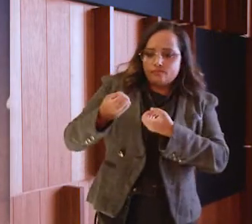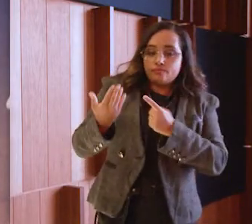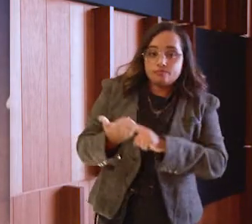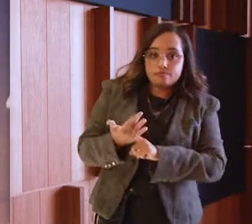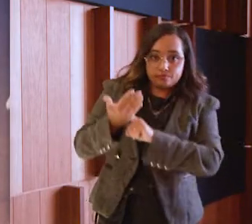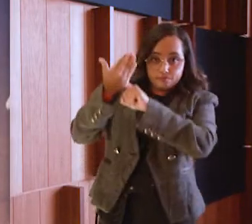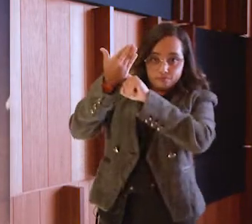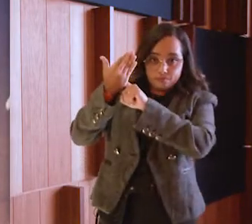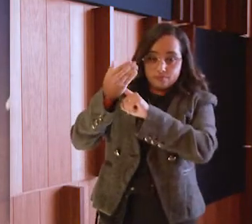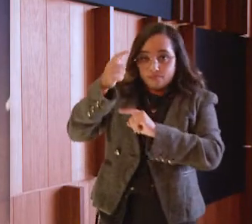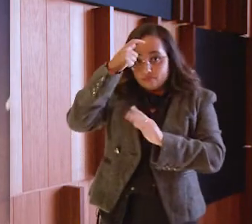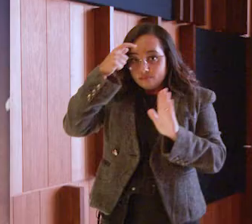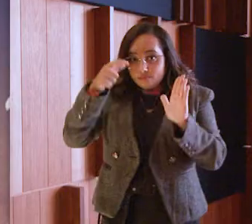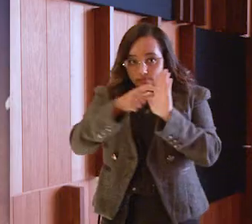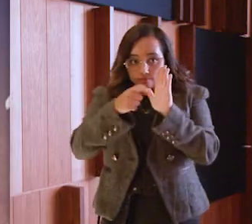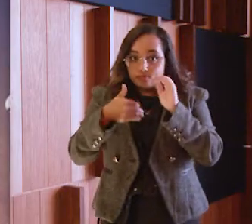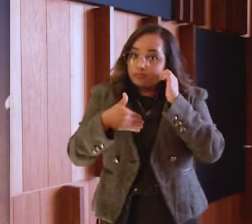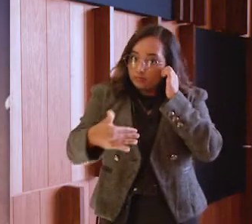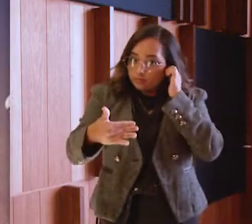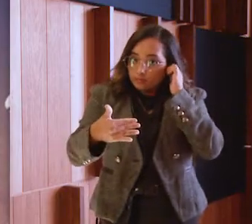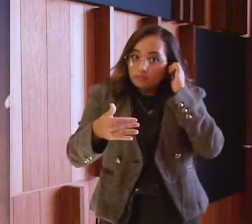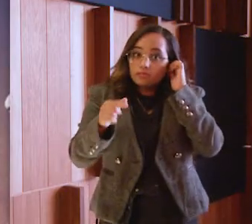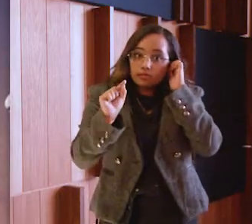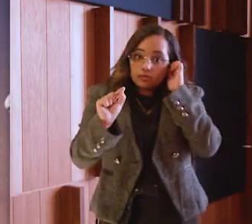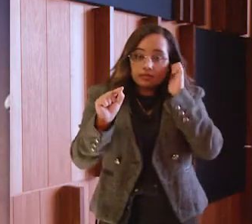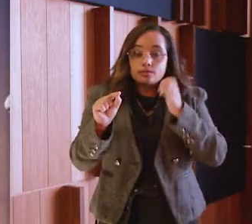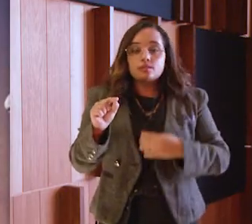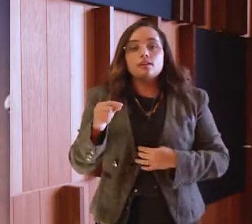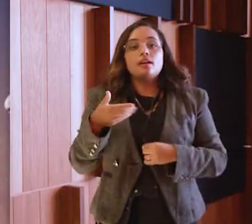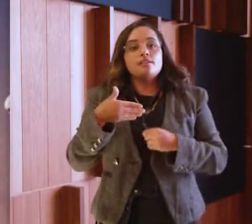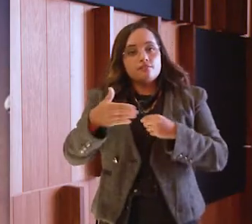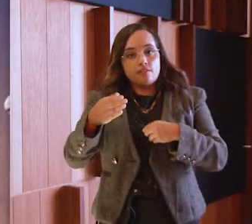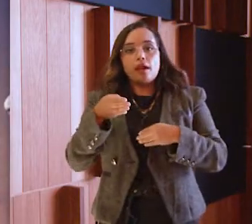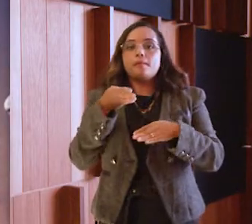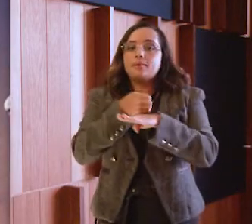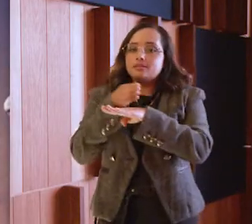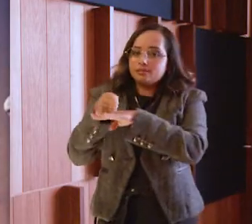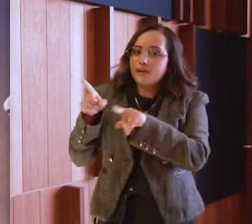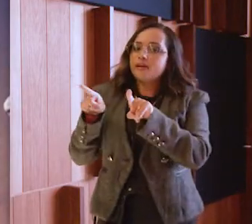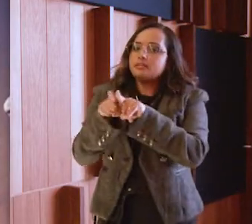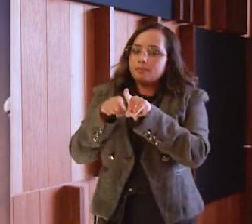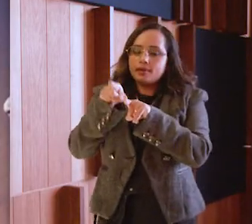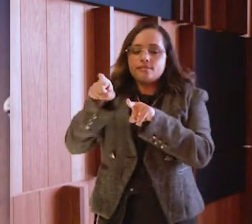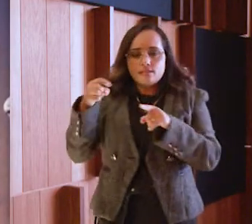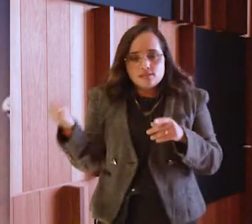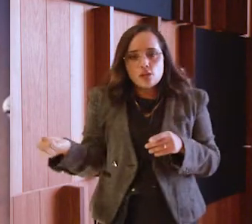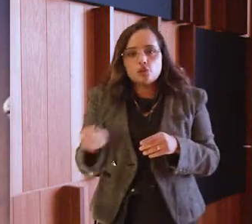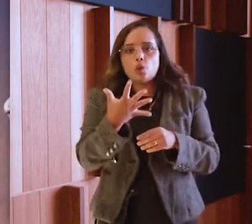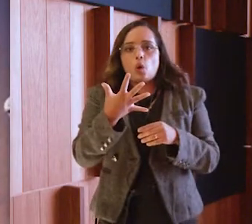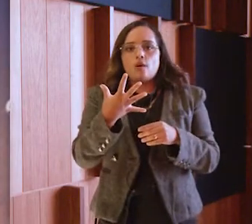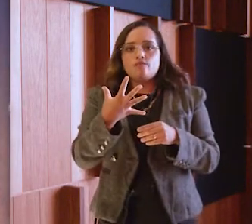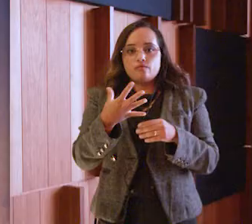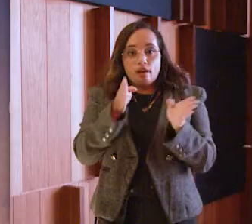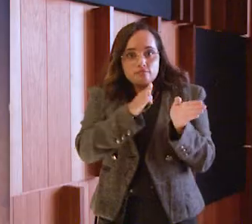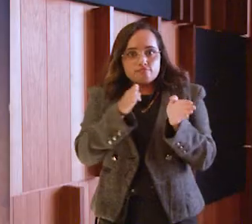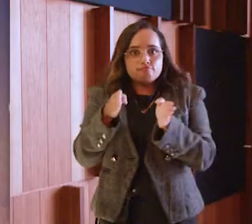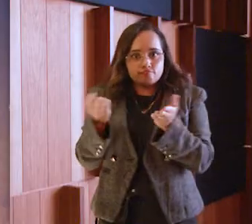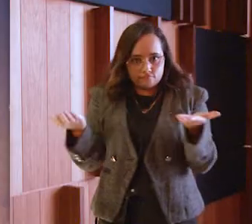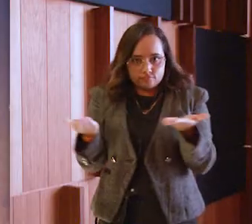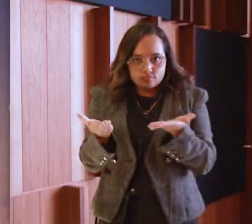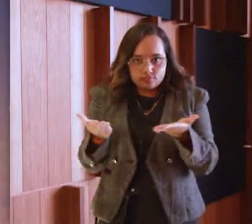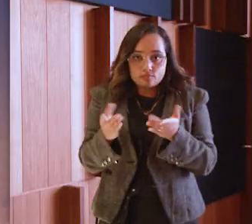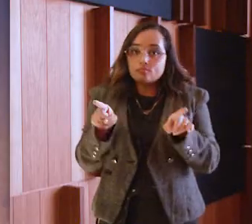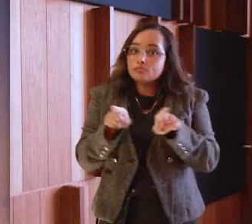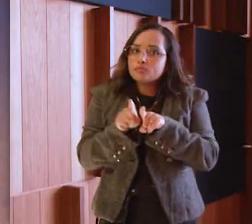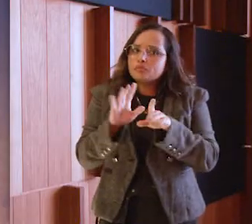to understand the business strategy, long-range plan of our companies, interact with finance, interact with the business, interact with what are the new